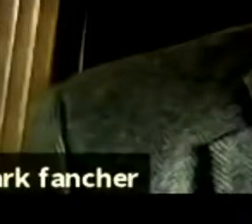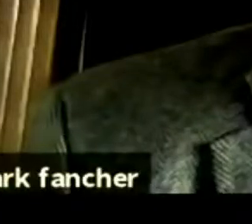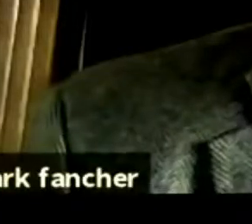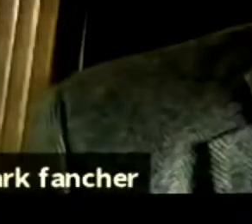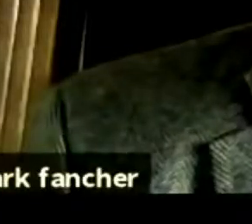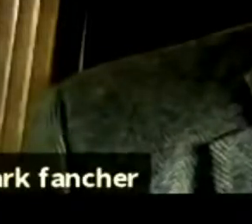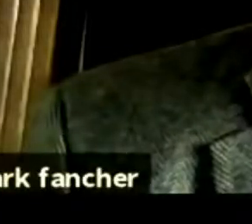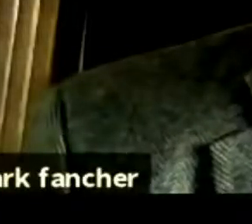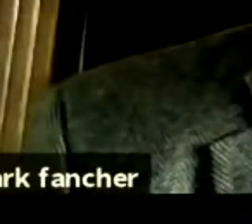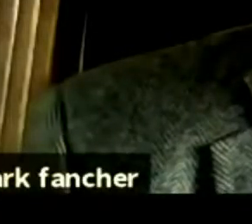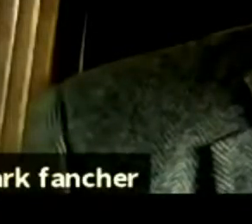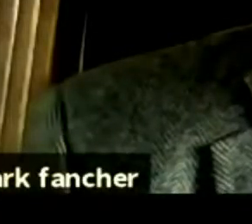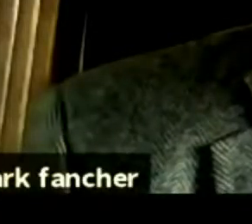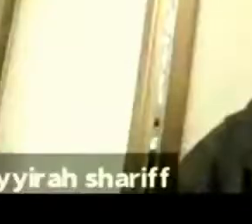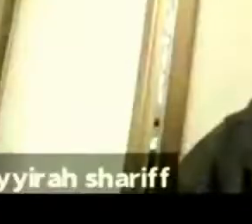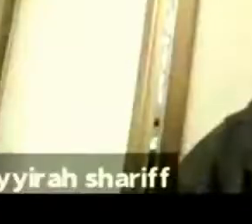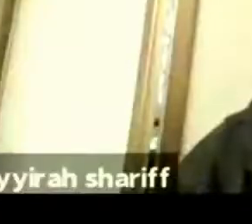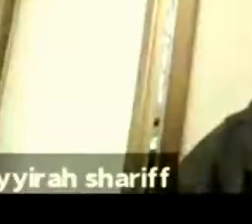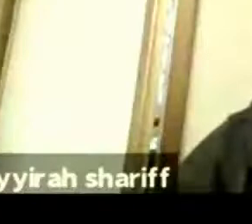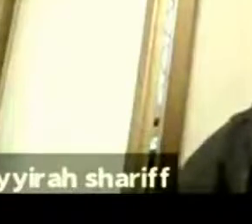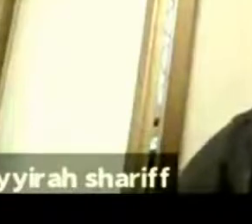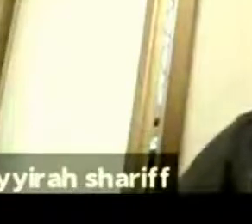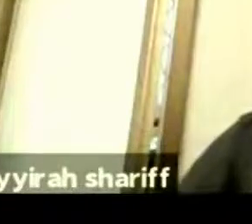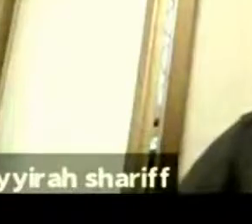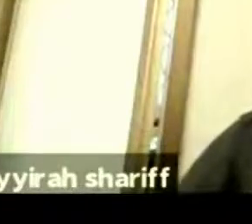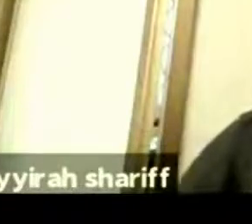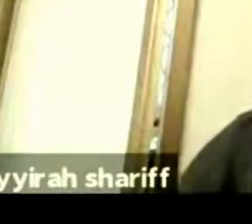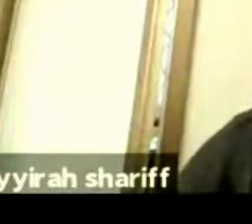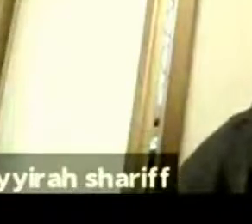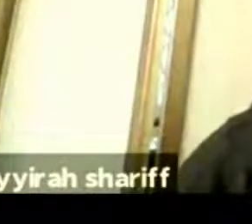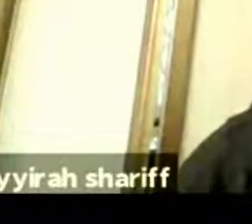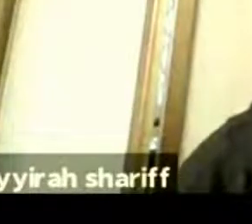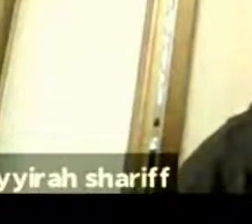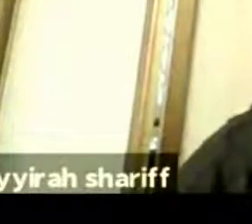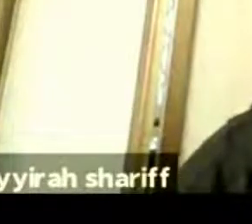there? I lived here for 20 years.